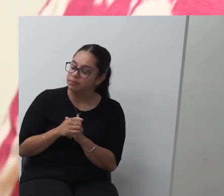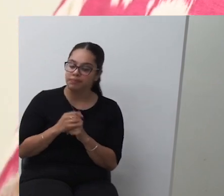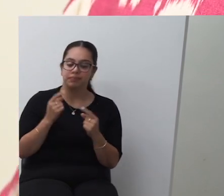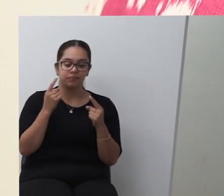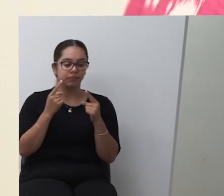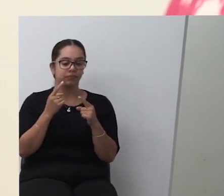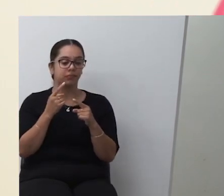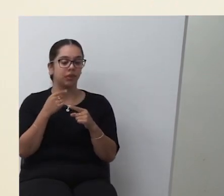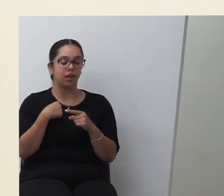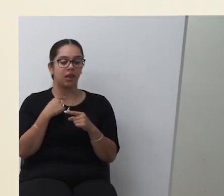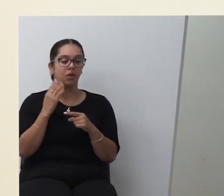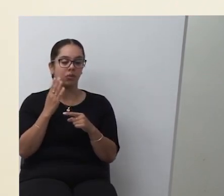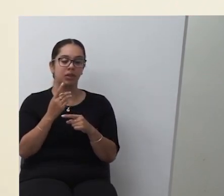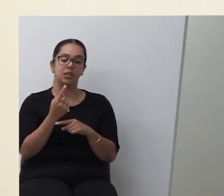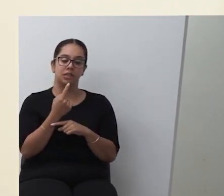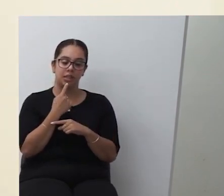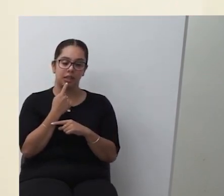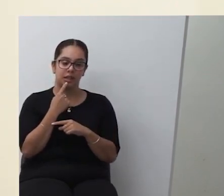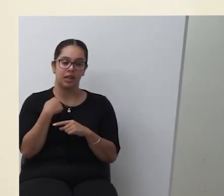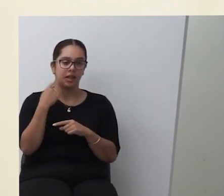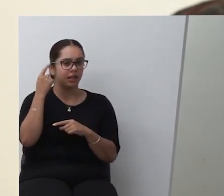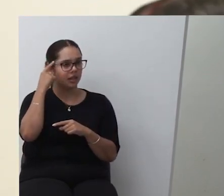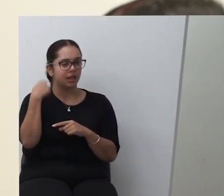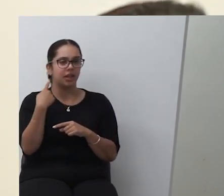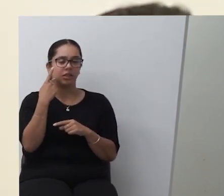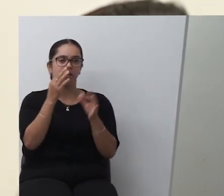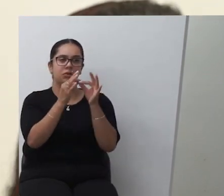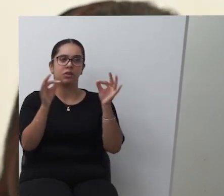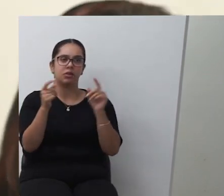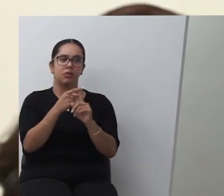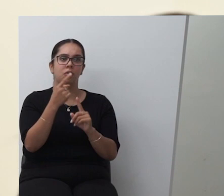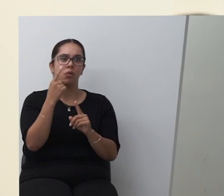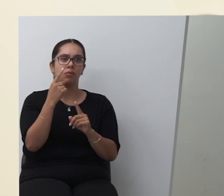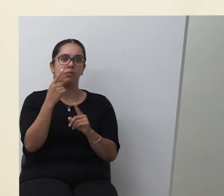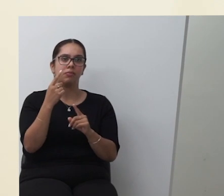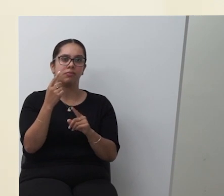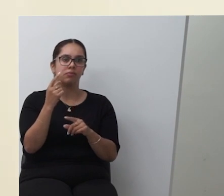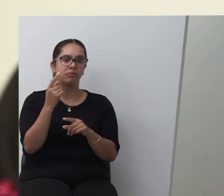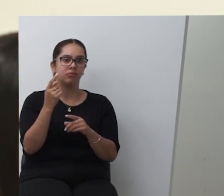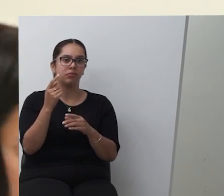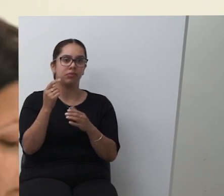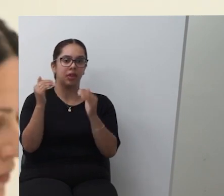you? Well, I will say, I think I saw this phrase once from a colleague, and he's like,